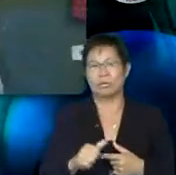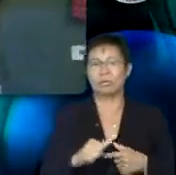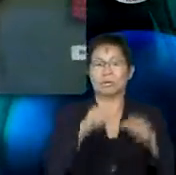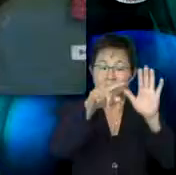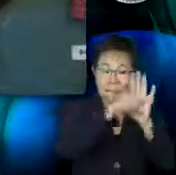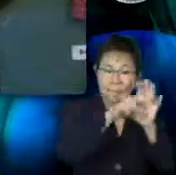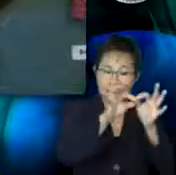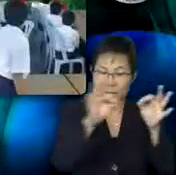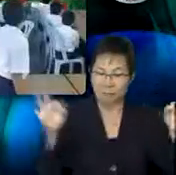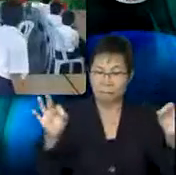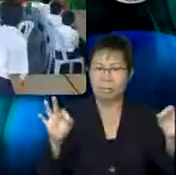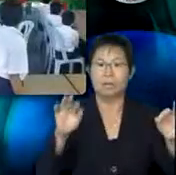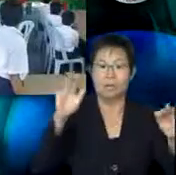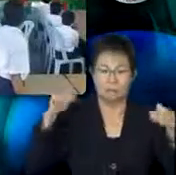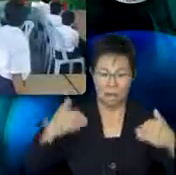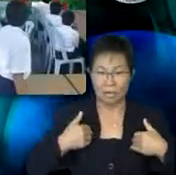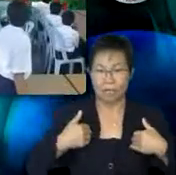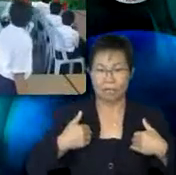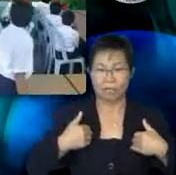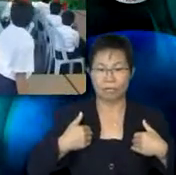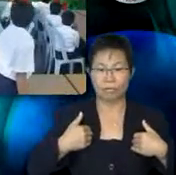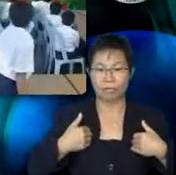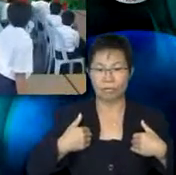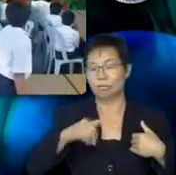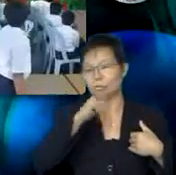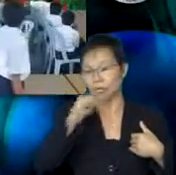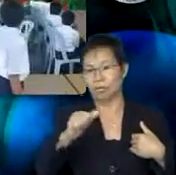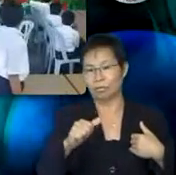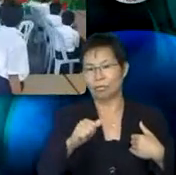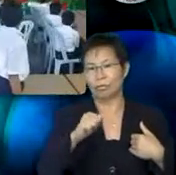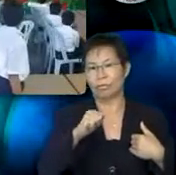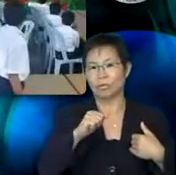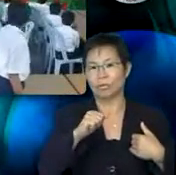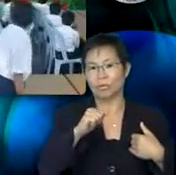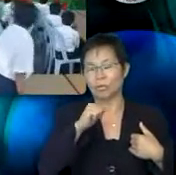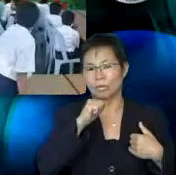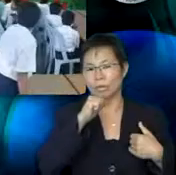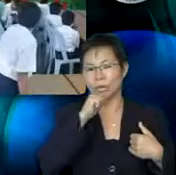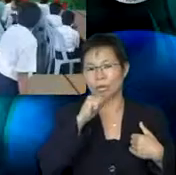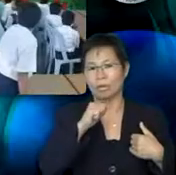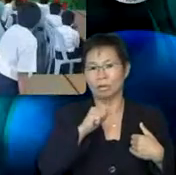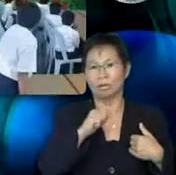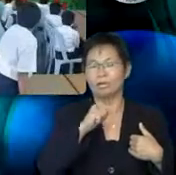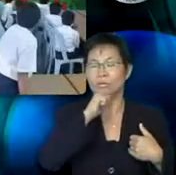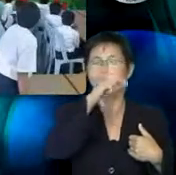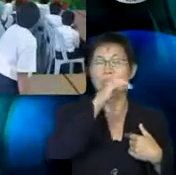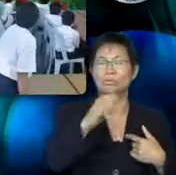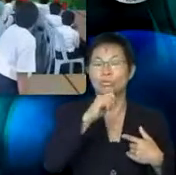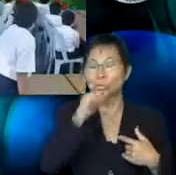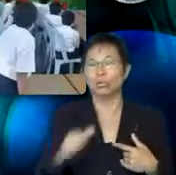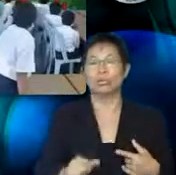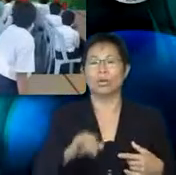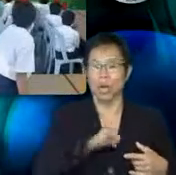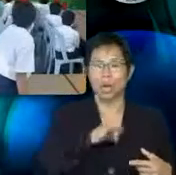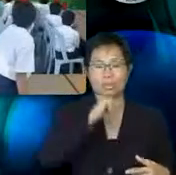Negative statements, they have a not. Negative statements, they have a not. Do not.